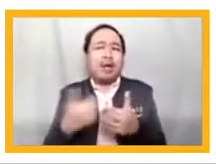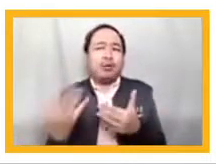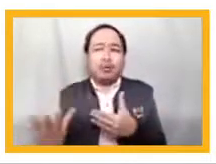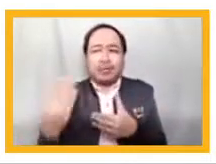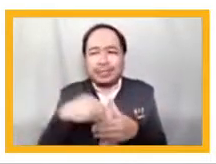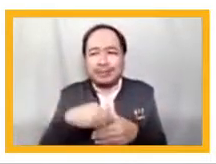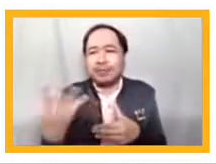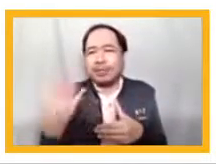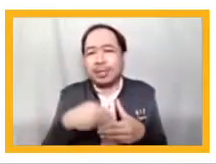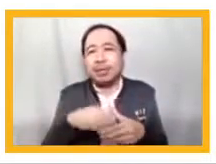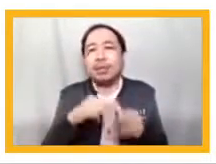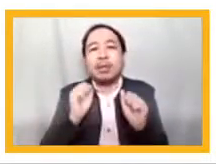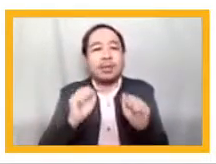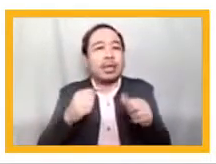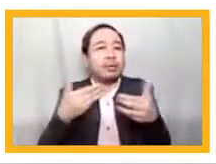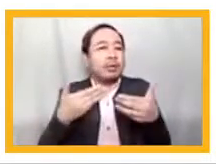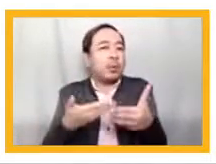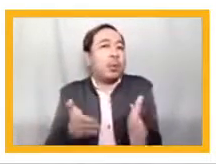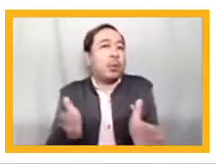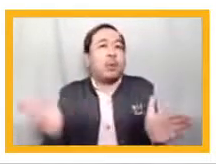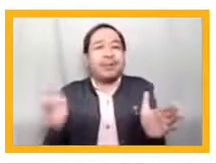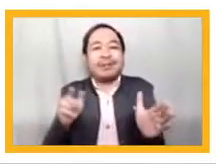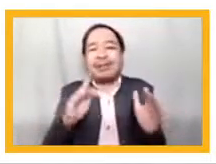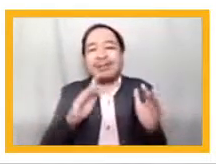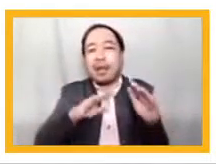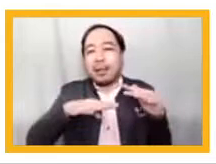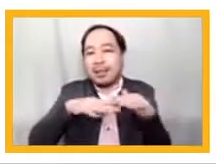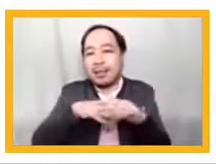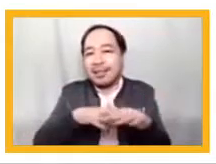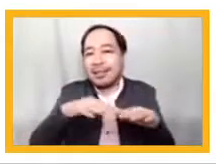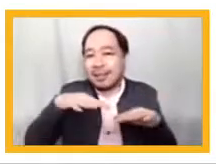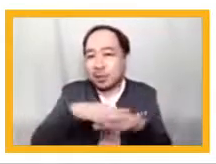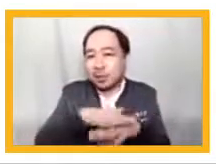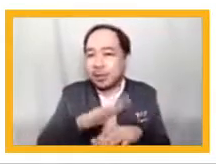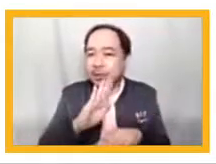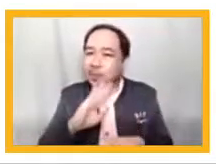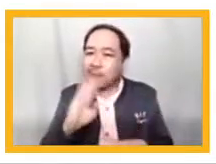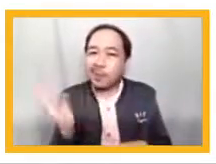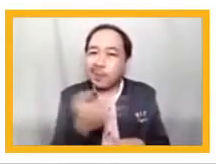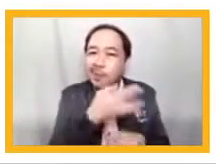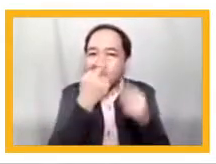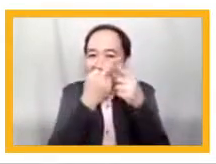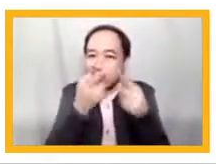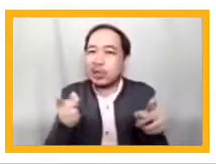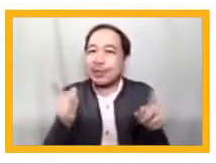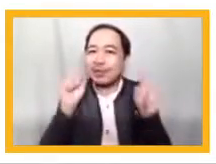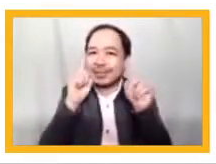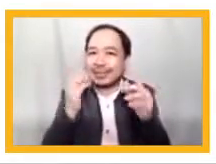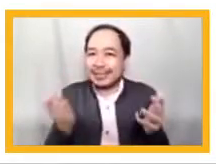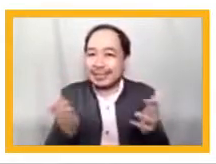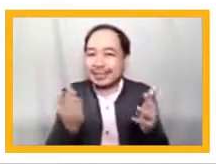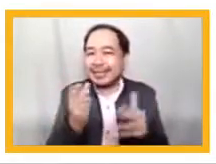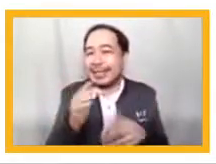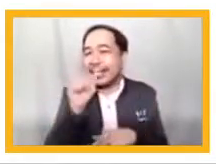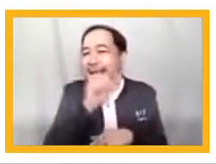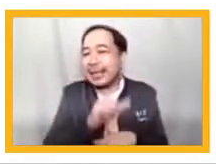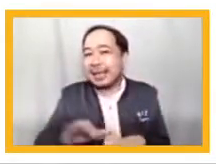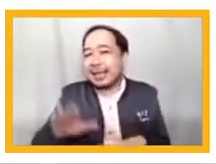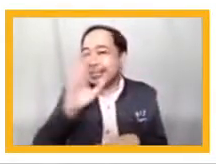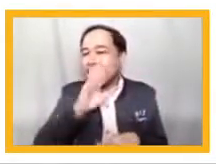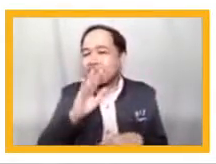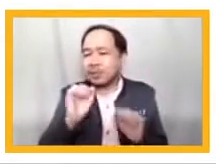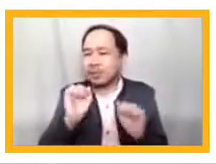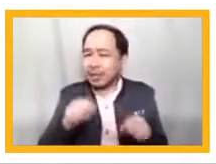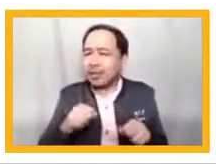network to own university or a private sector in the region to make the really open